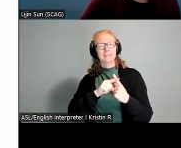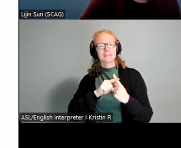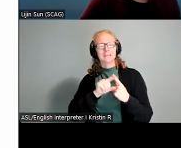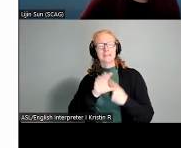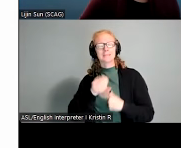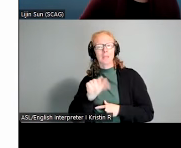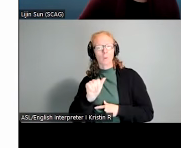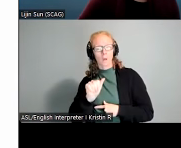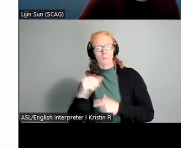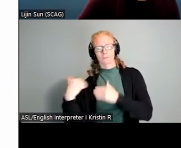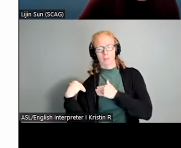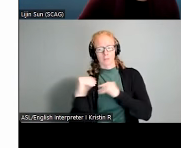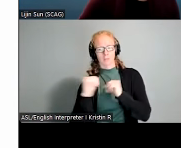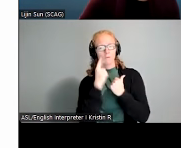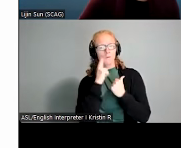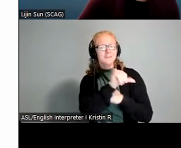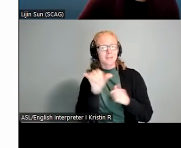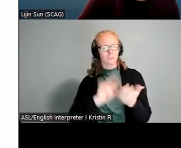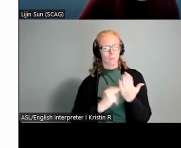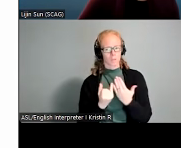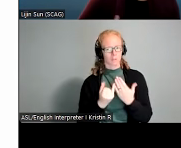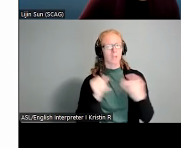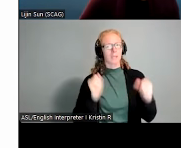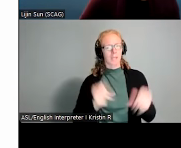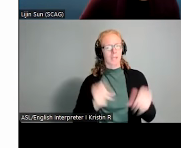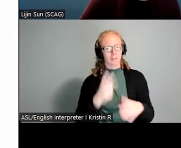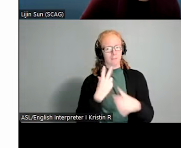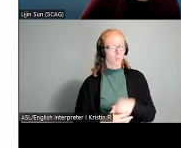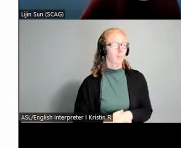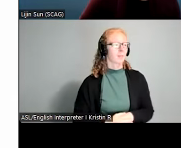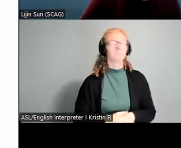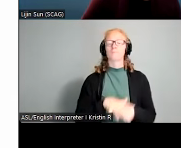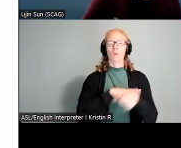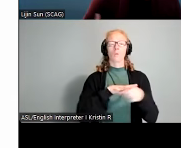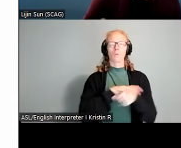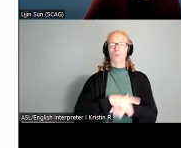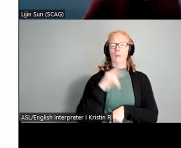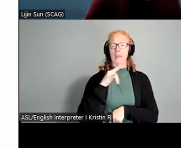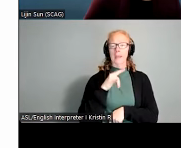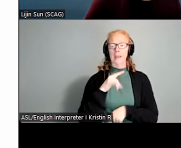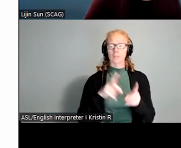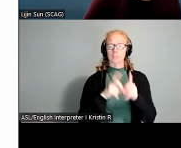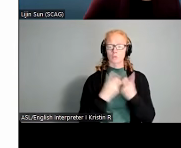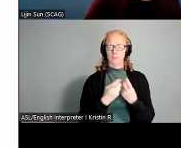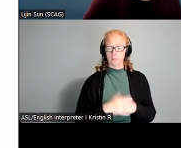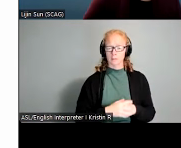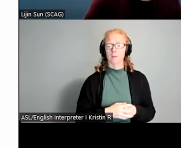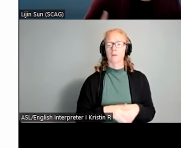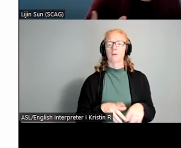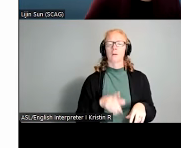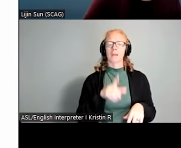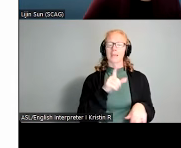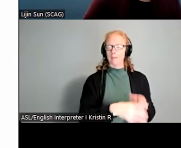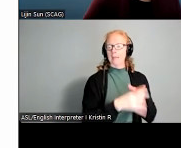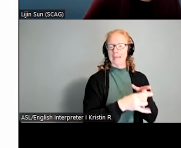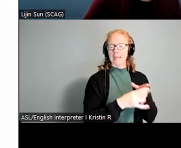same proposed project. For example, the local air district. It can be its own CEQA lead agency for